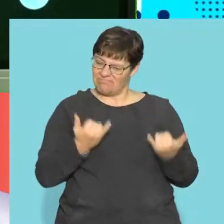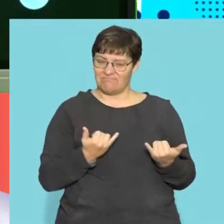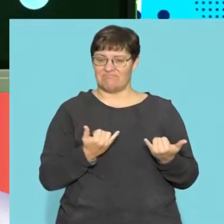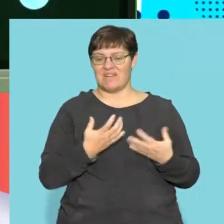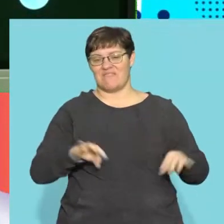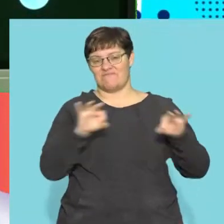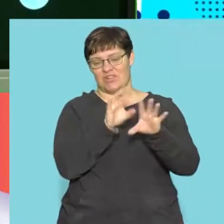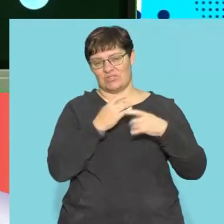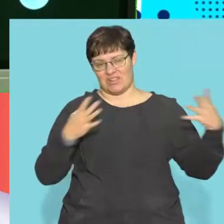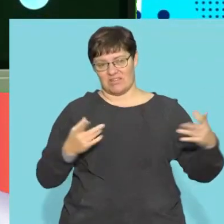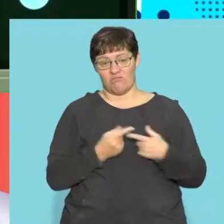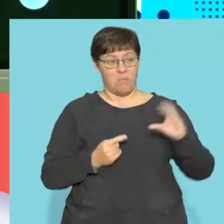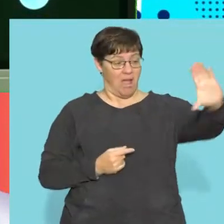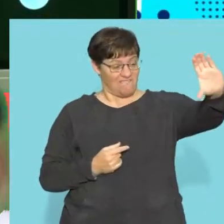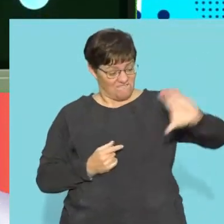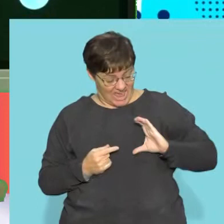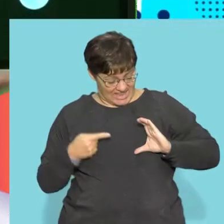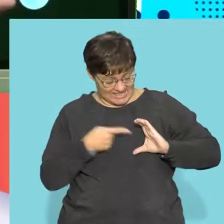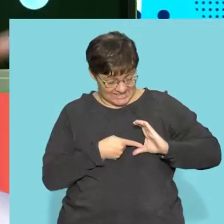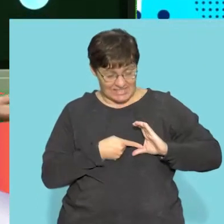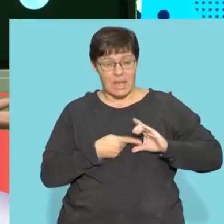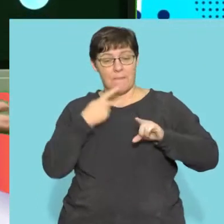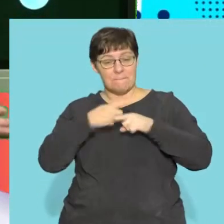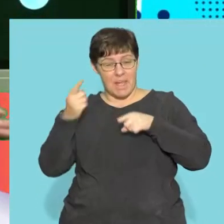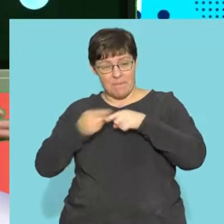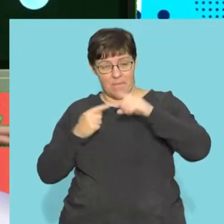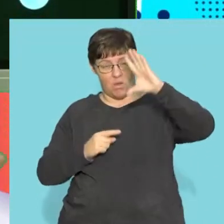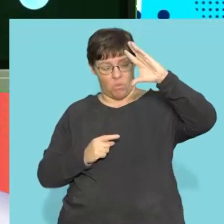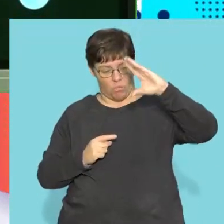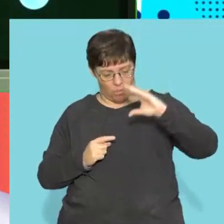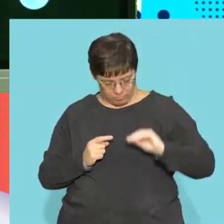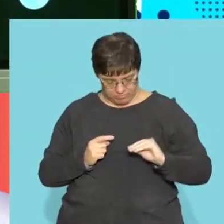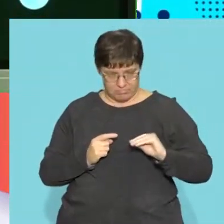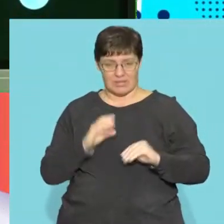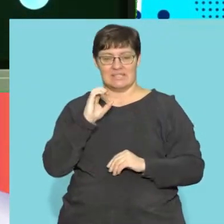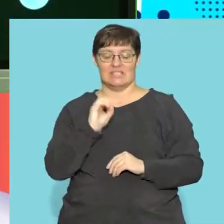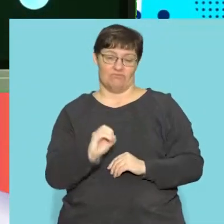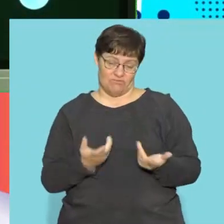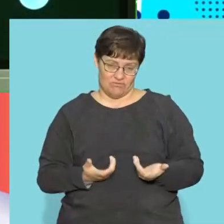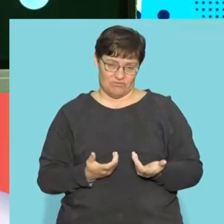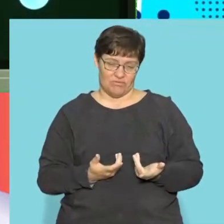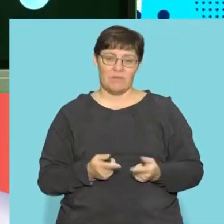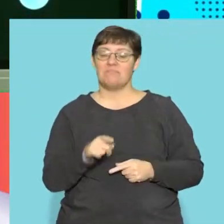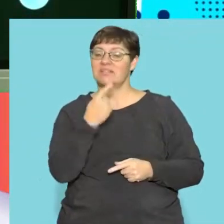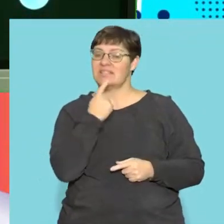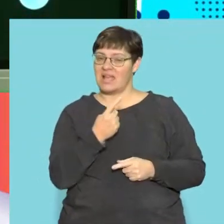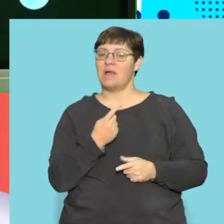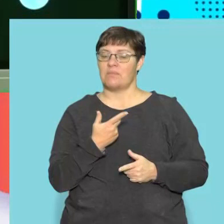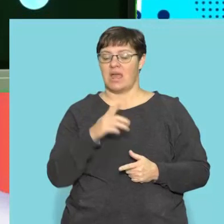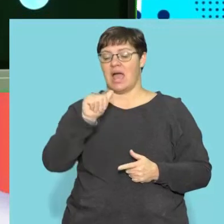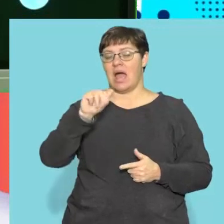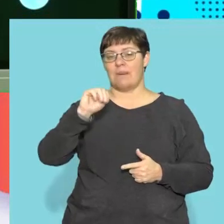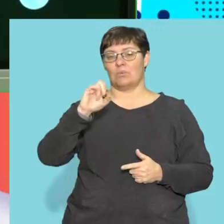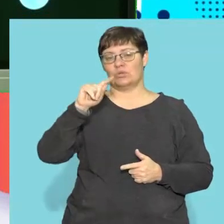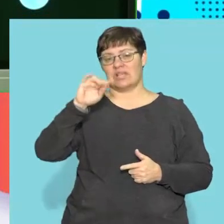whole point of a present value. Starting with a very big amount of money, going down up until you get to zero. And